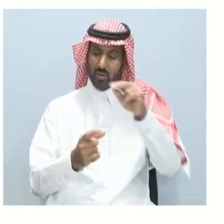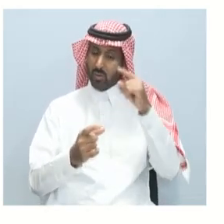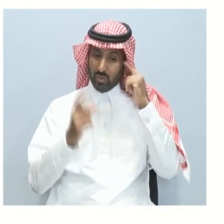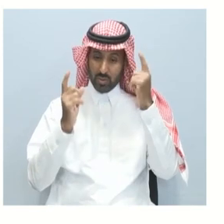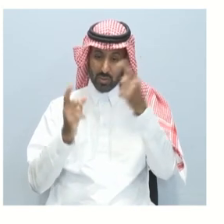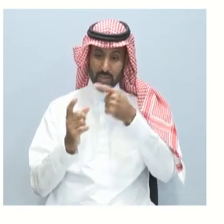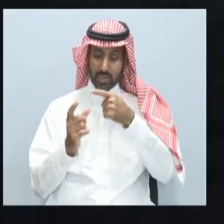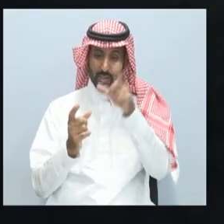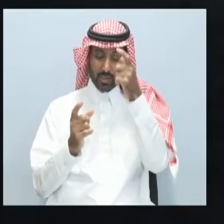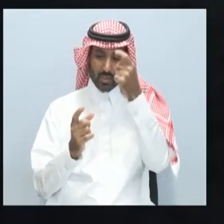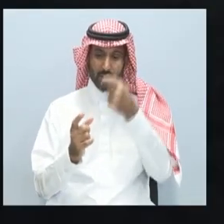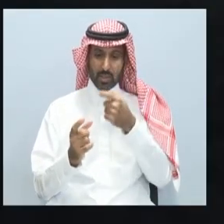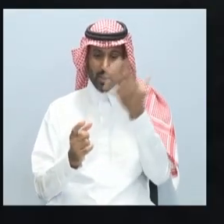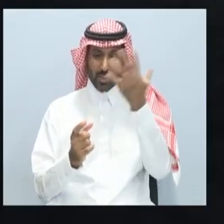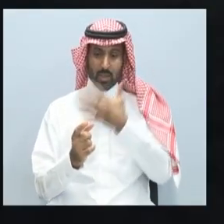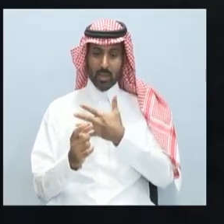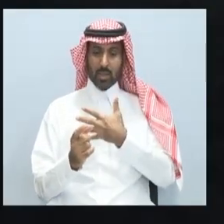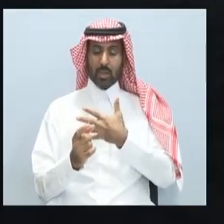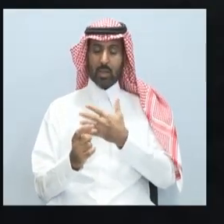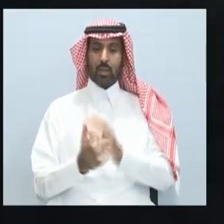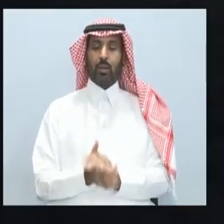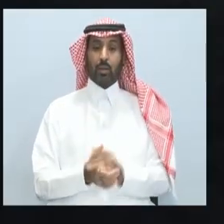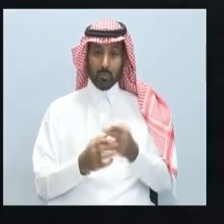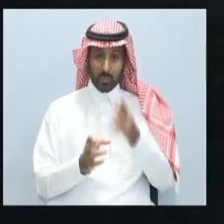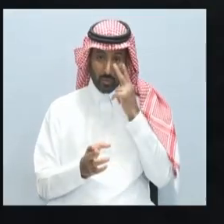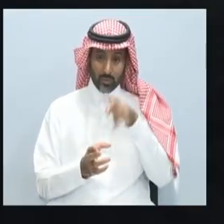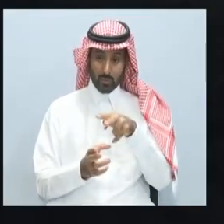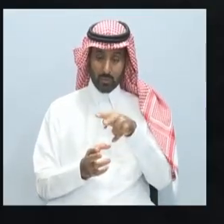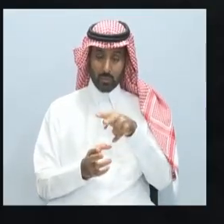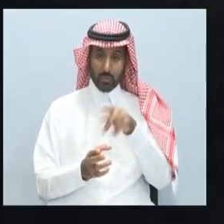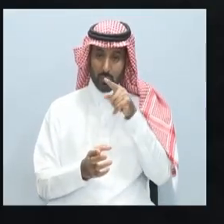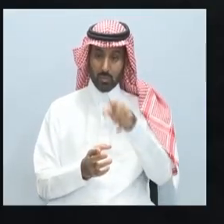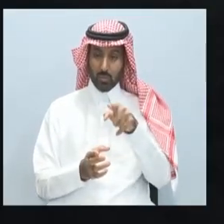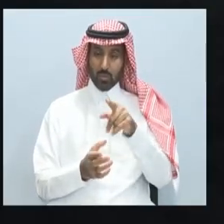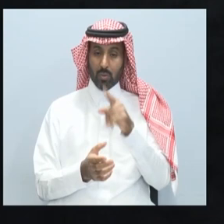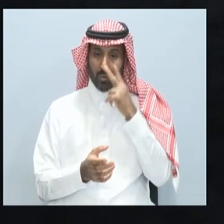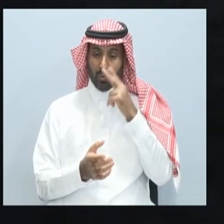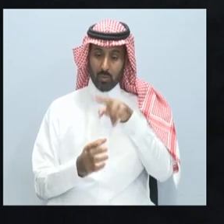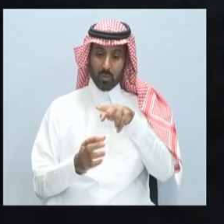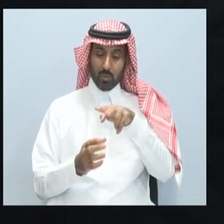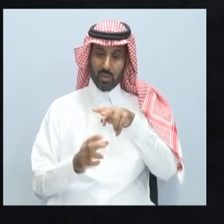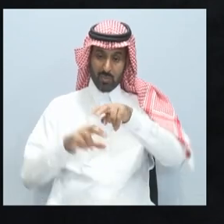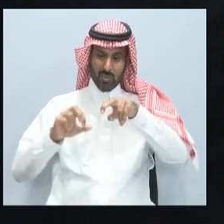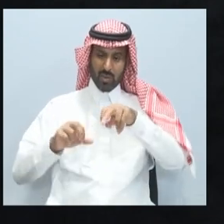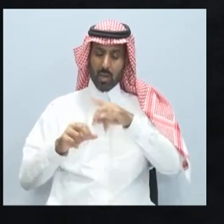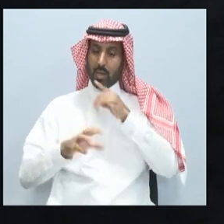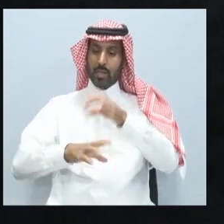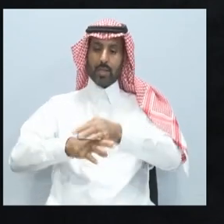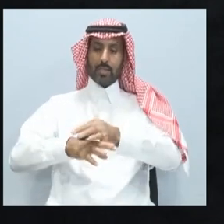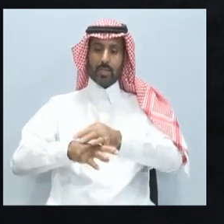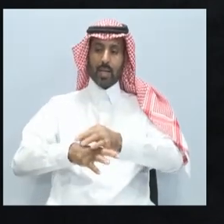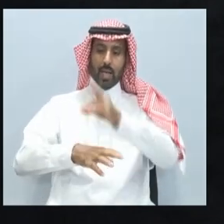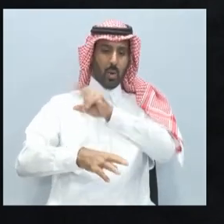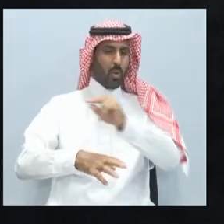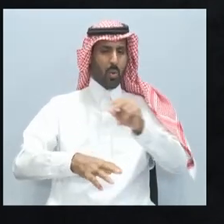we have to be very careful from the very start. You know that you are going to look for people. Who are